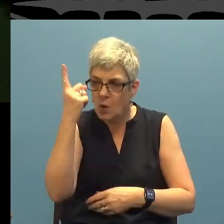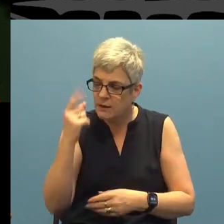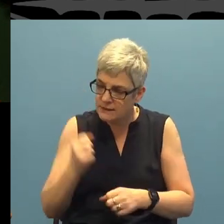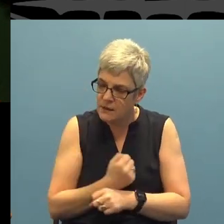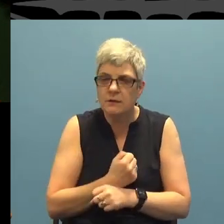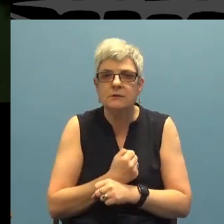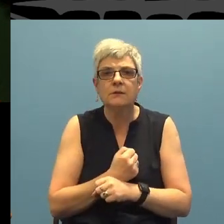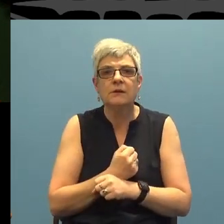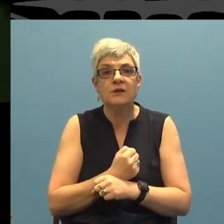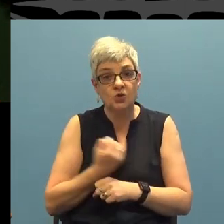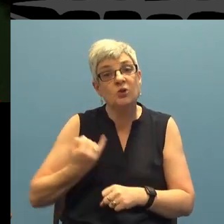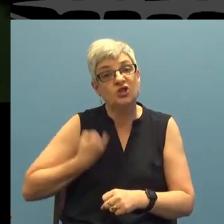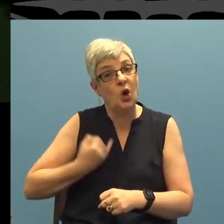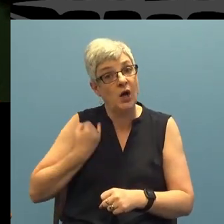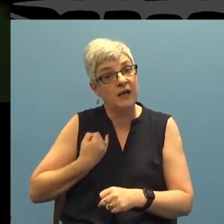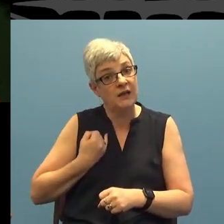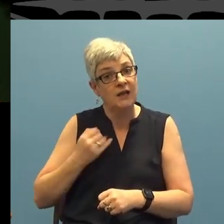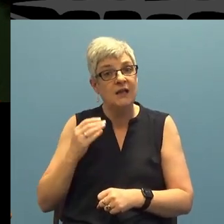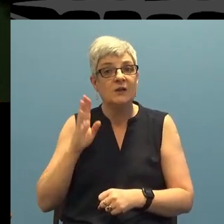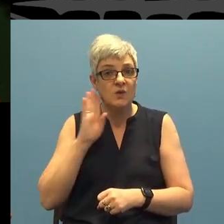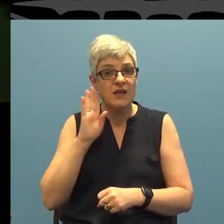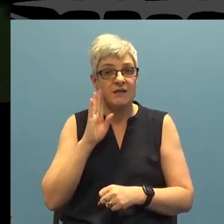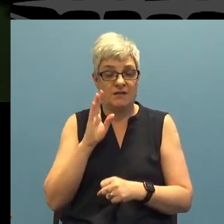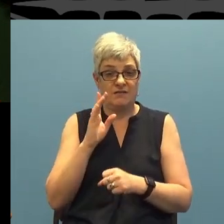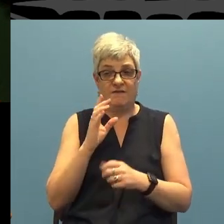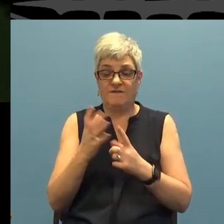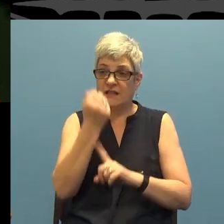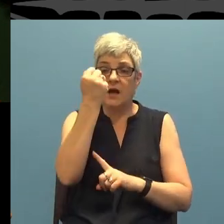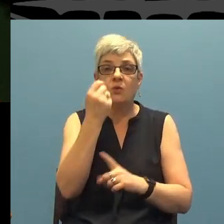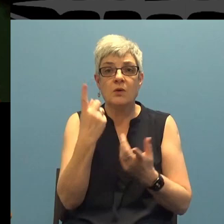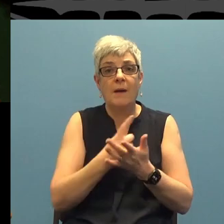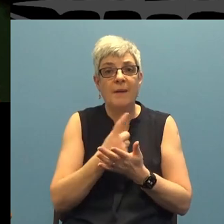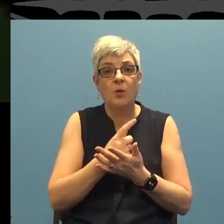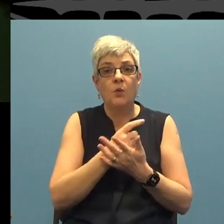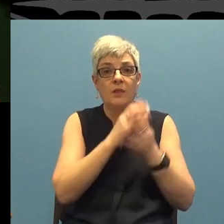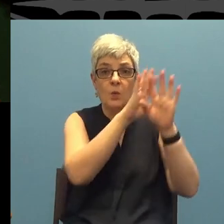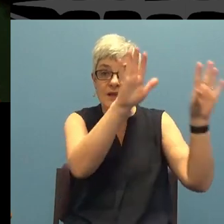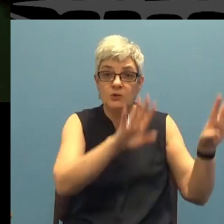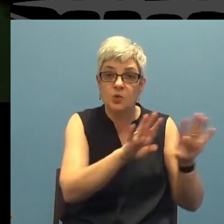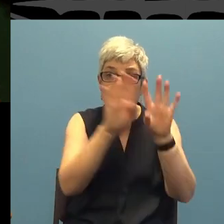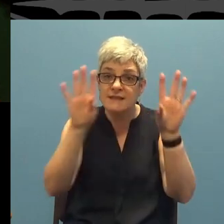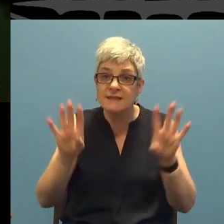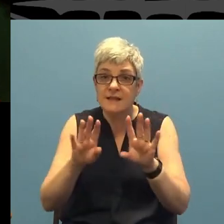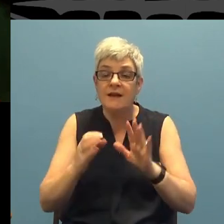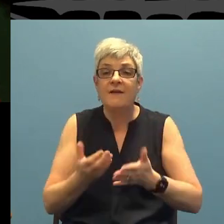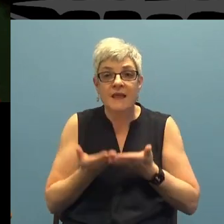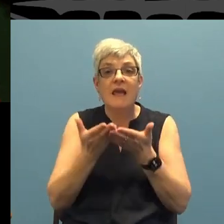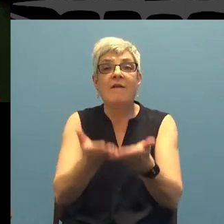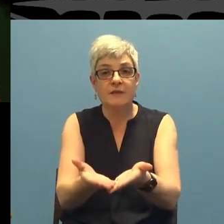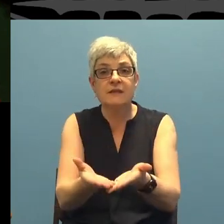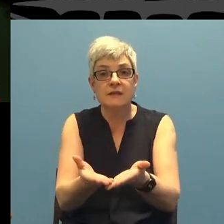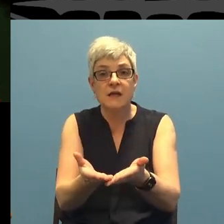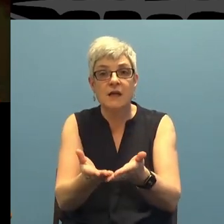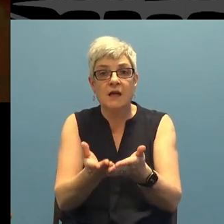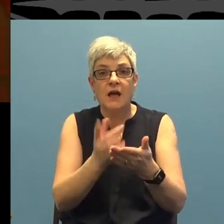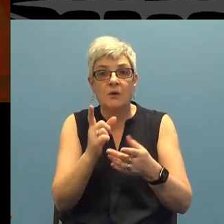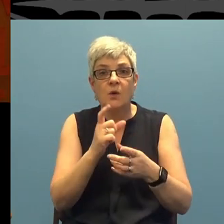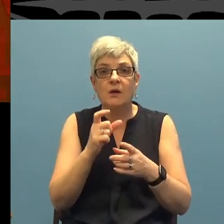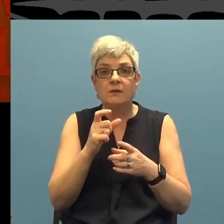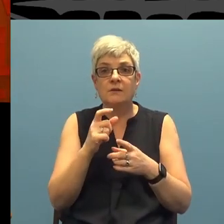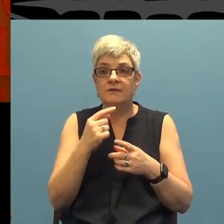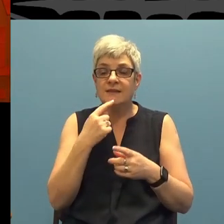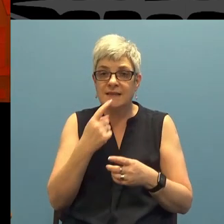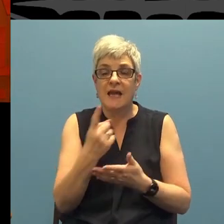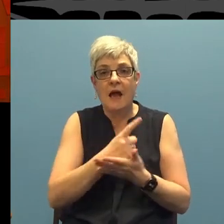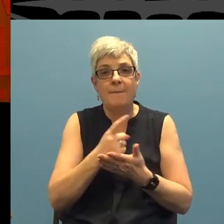So enjoy as we hear about the windows, our Christmas gifts, and what Di says to us about mess.